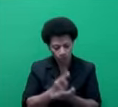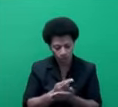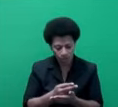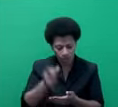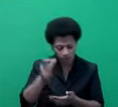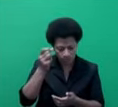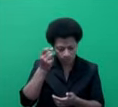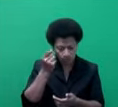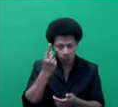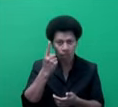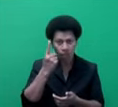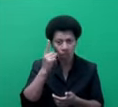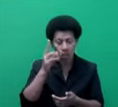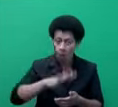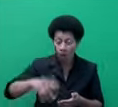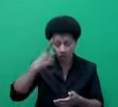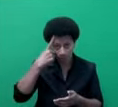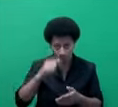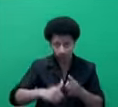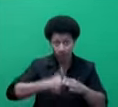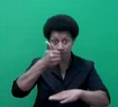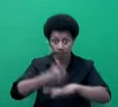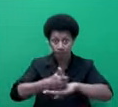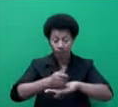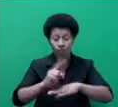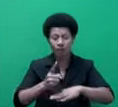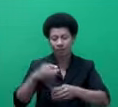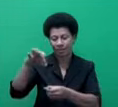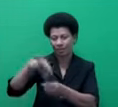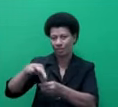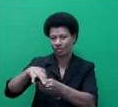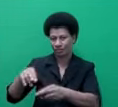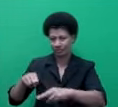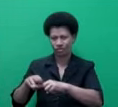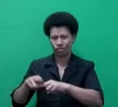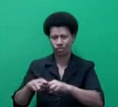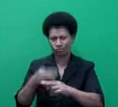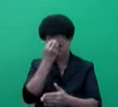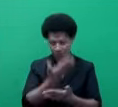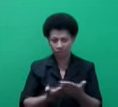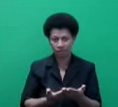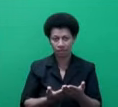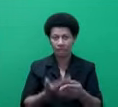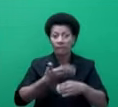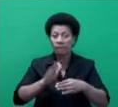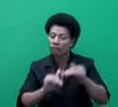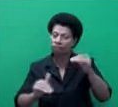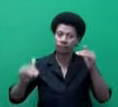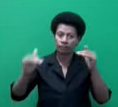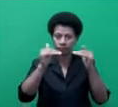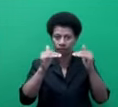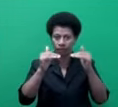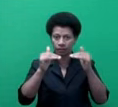the innovations that we currently experience when it comes to elections in Fiji. We took it to a new level, sir. Amongst its